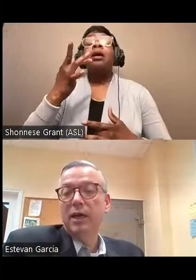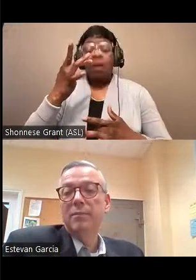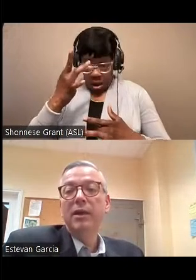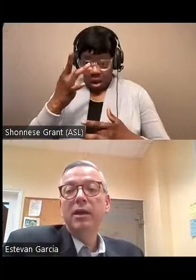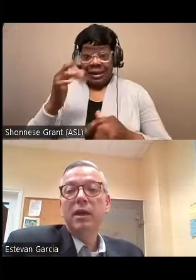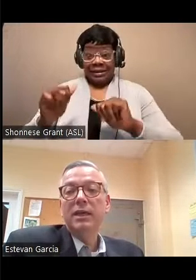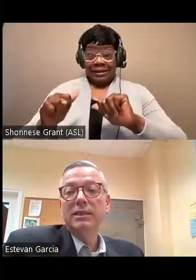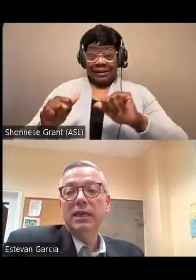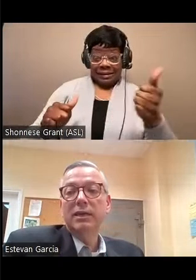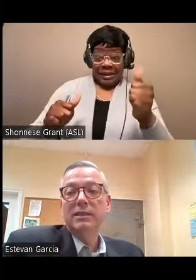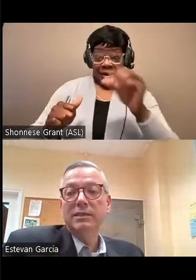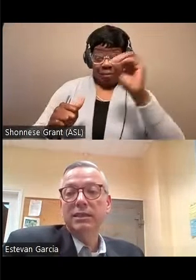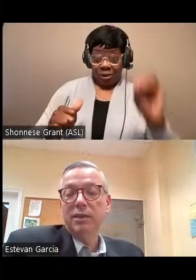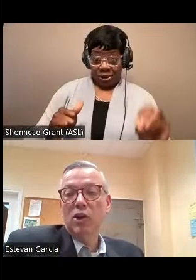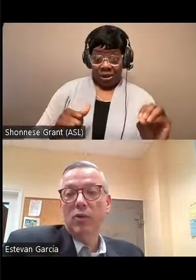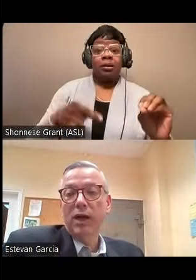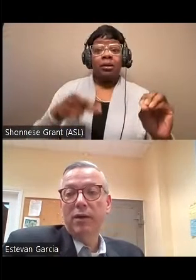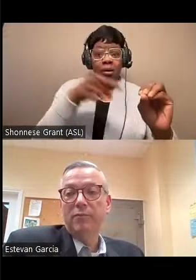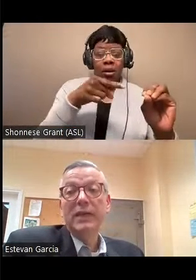become